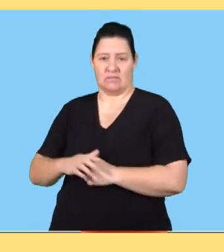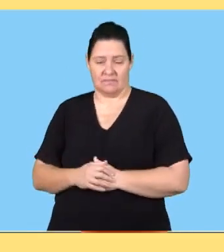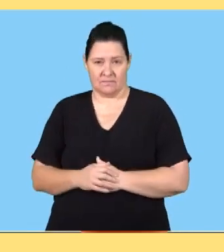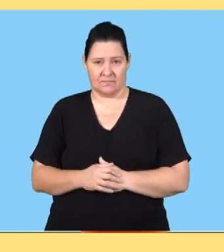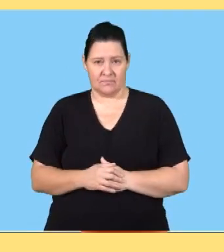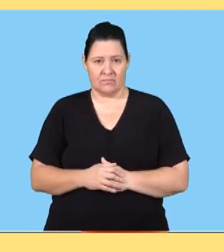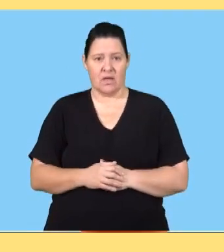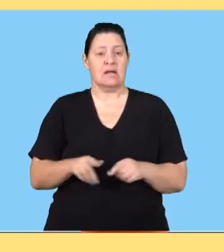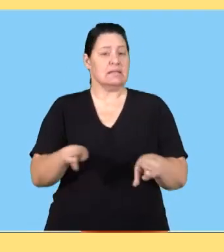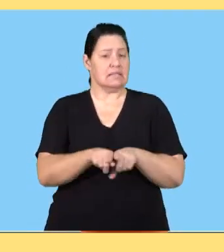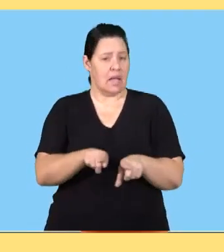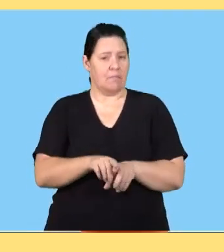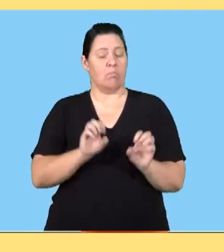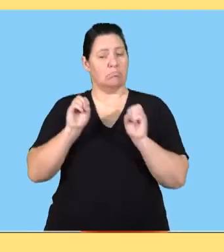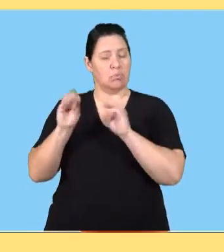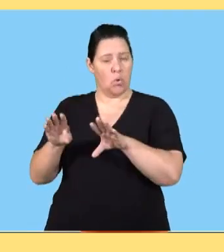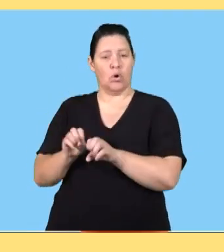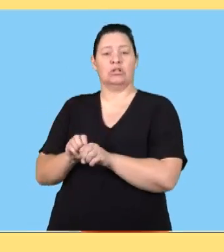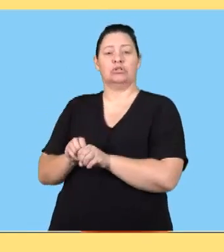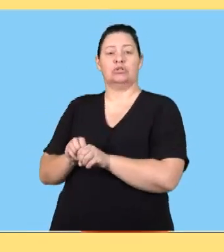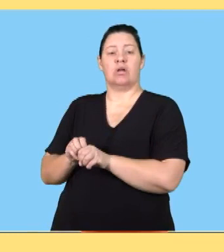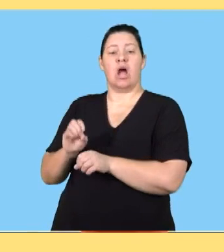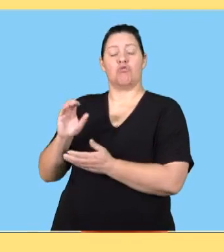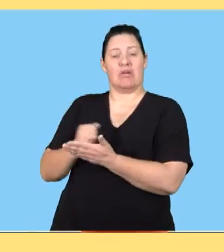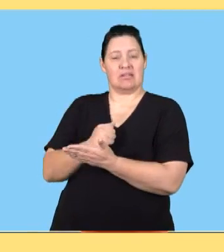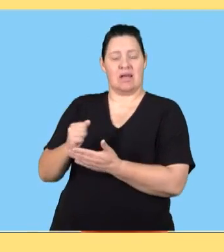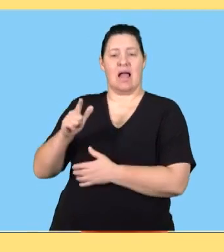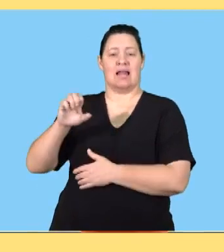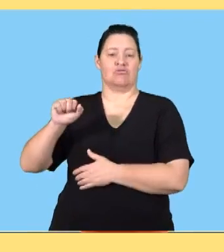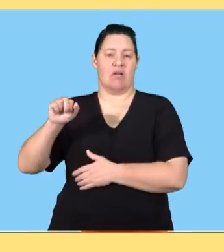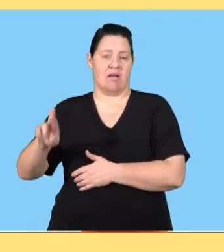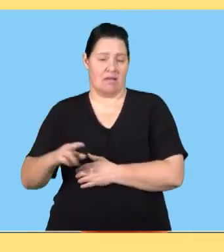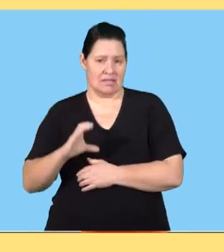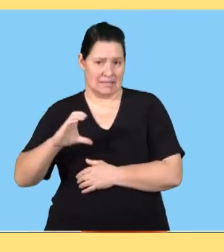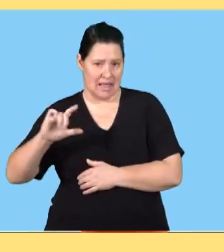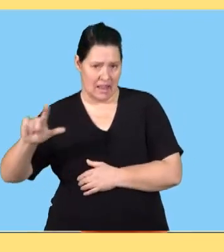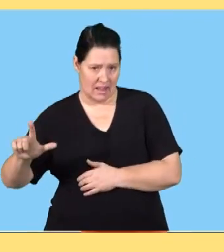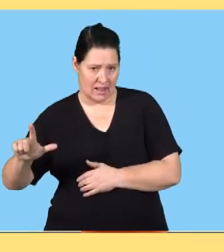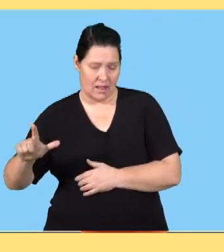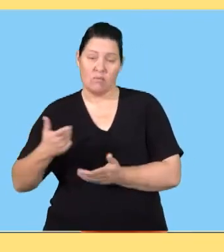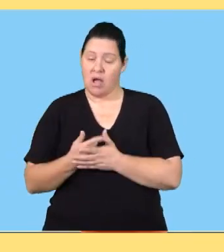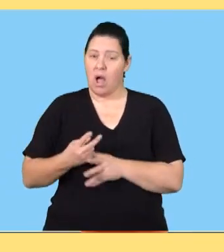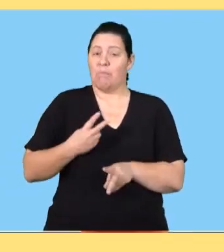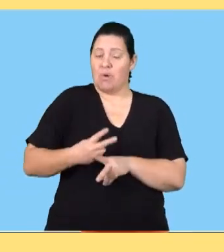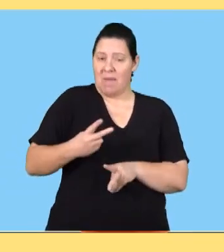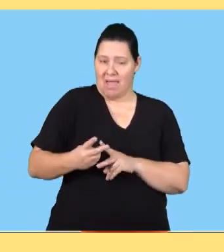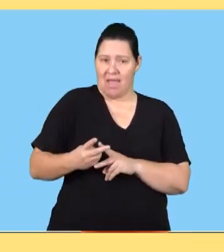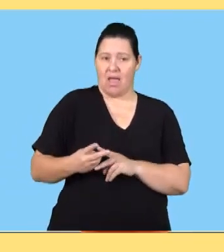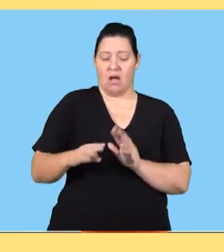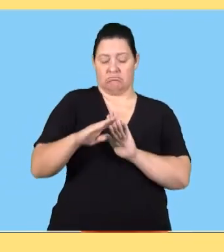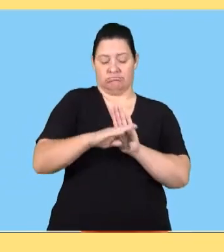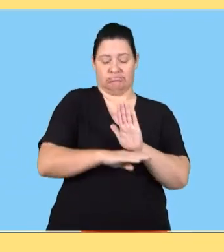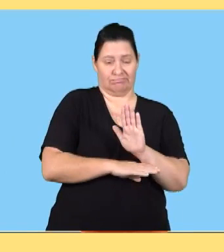Ledger. We should also be able to post to the Creditors' Ledger, and we should be able to prepare